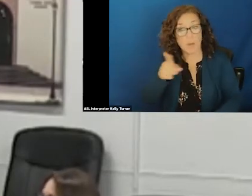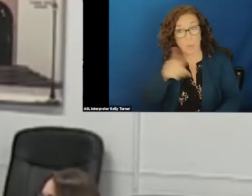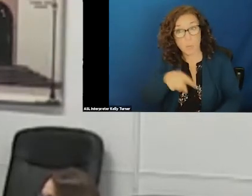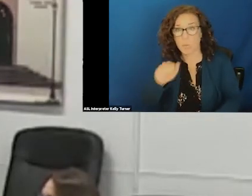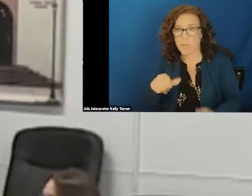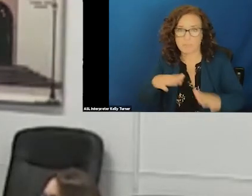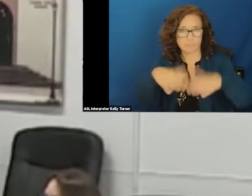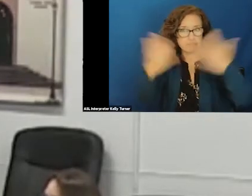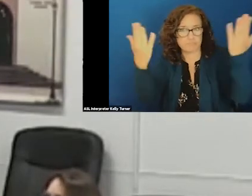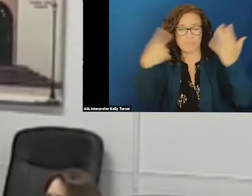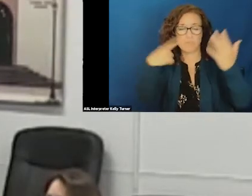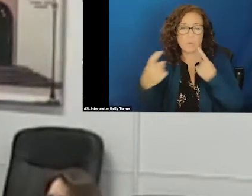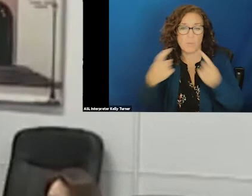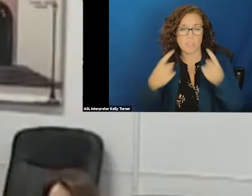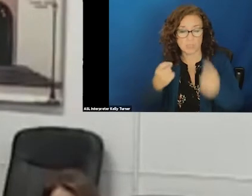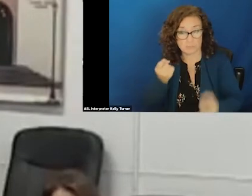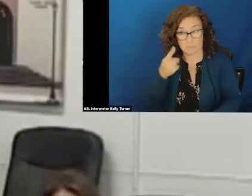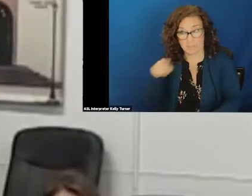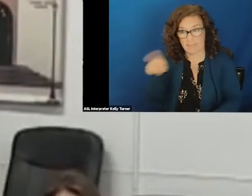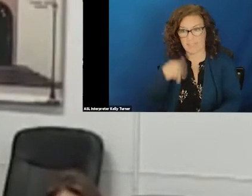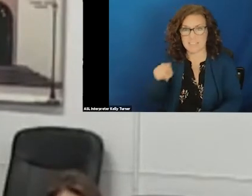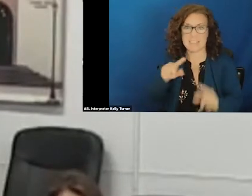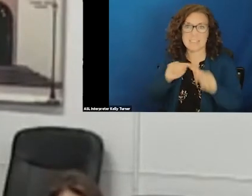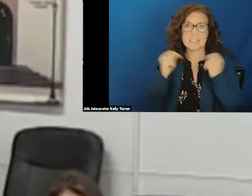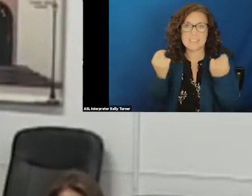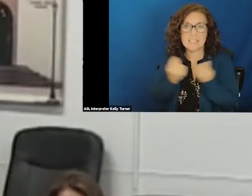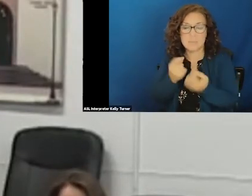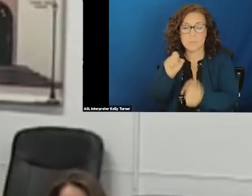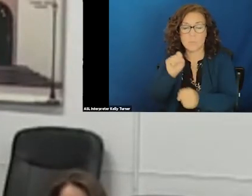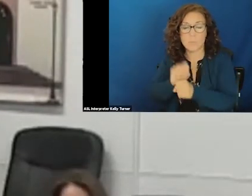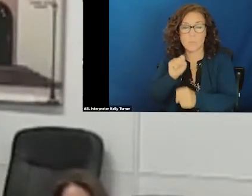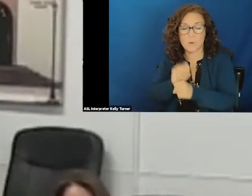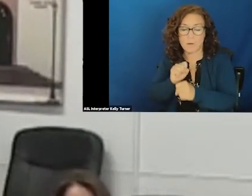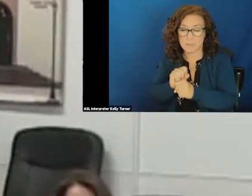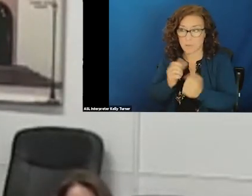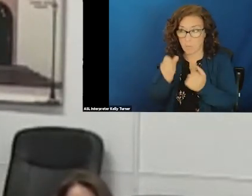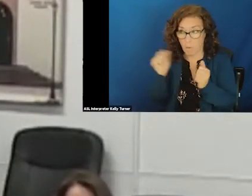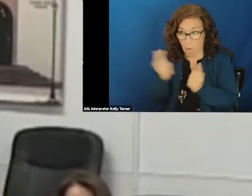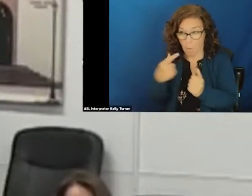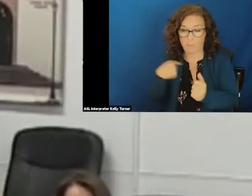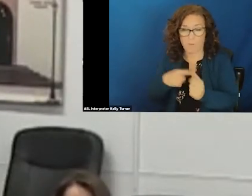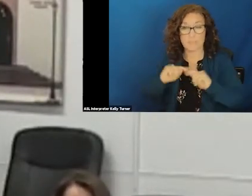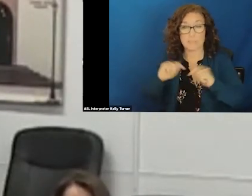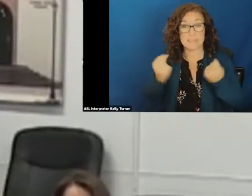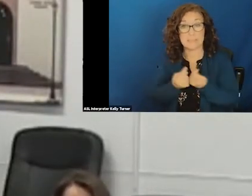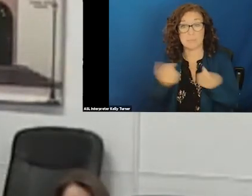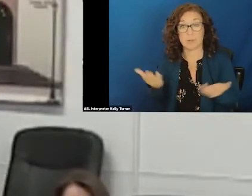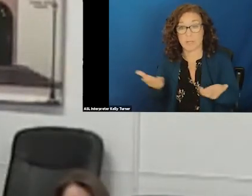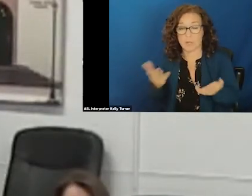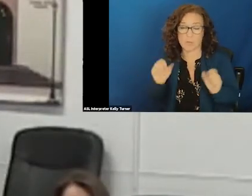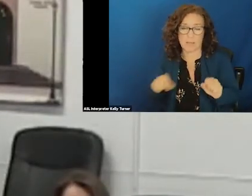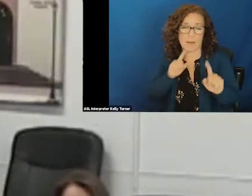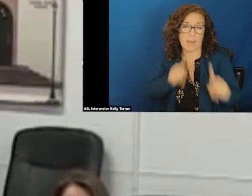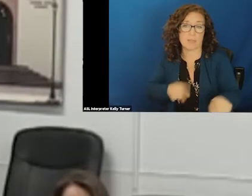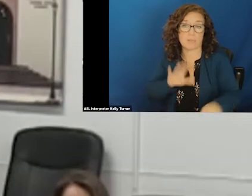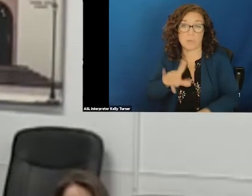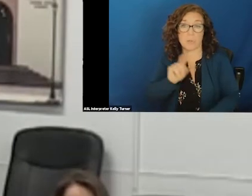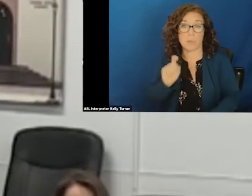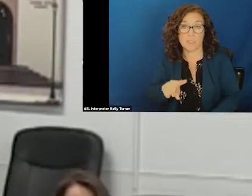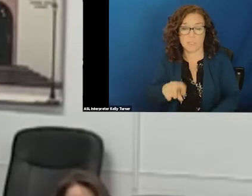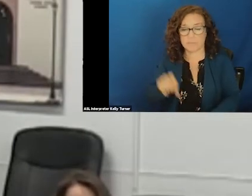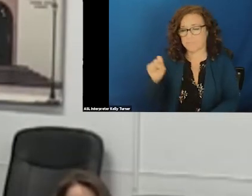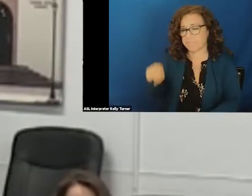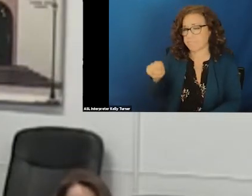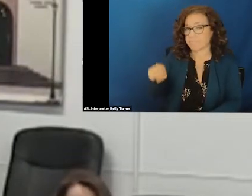that can be here to answer your questions around these positions. And again, we did receive all the related documents already. Great. So the item,